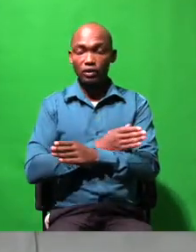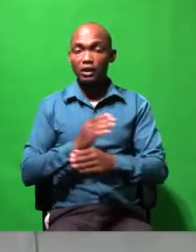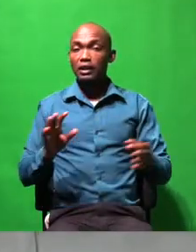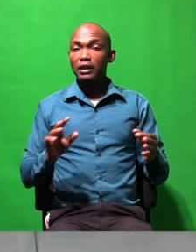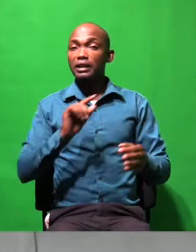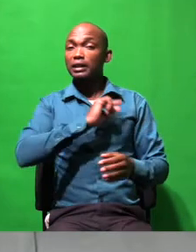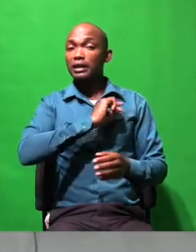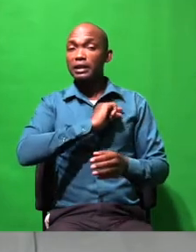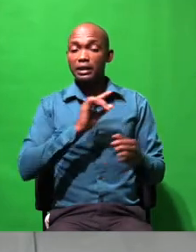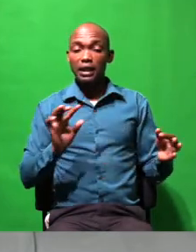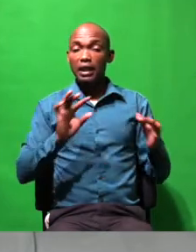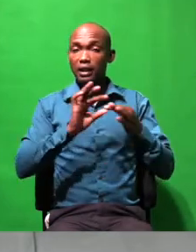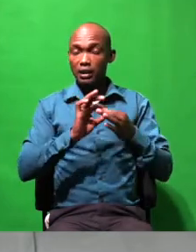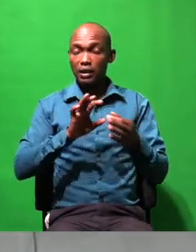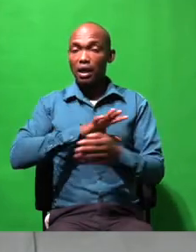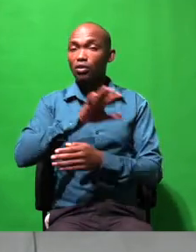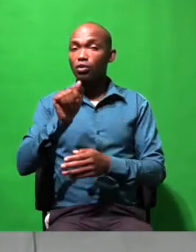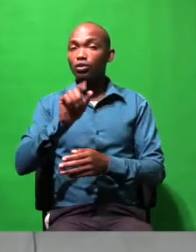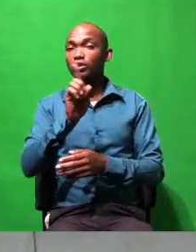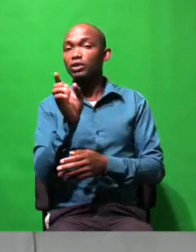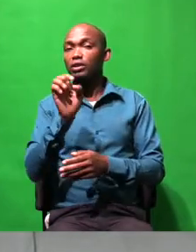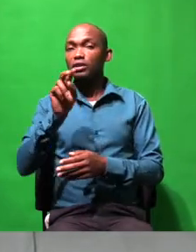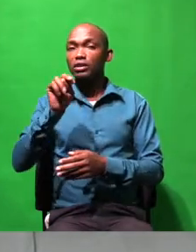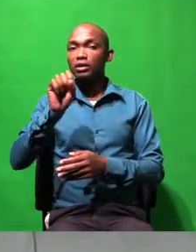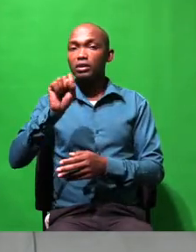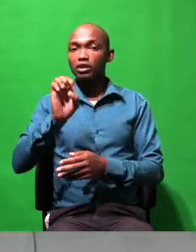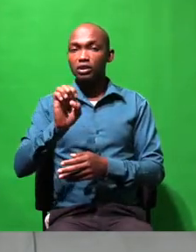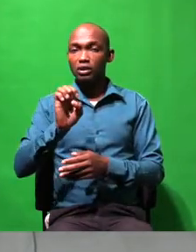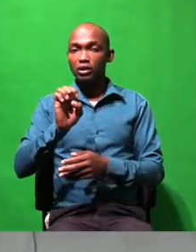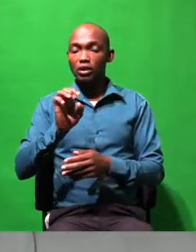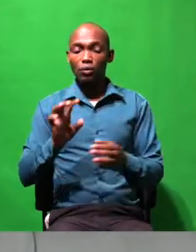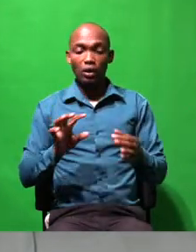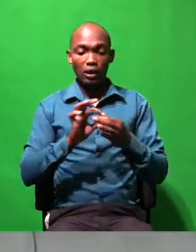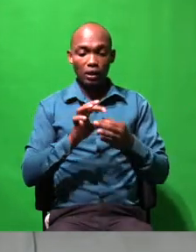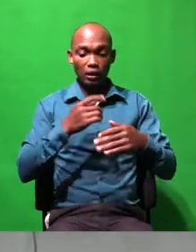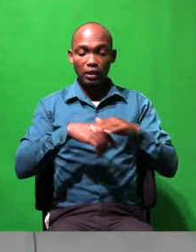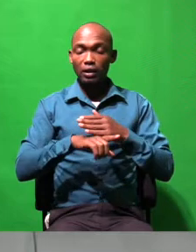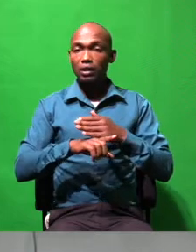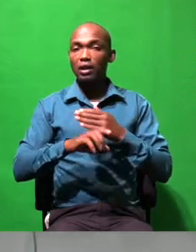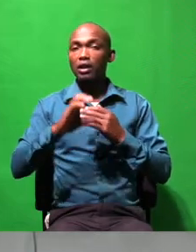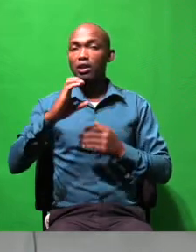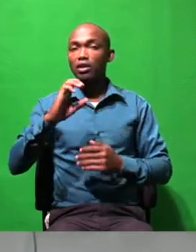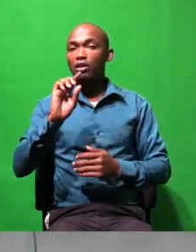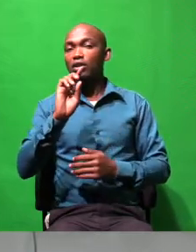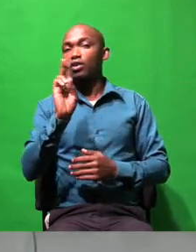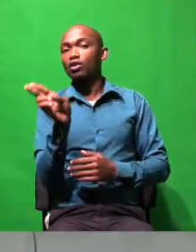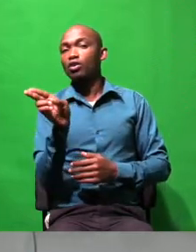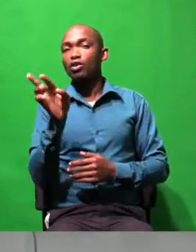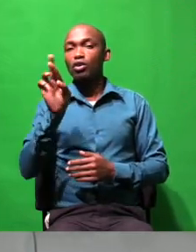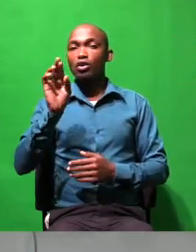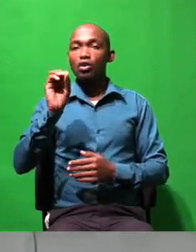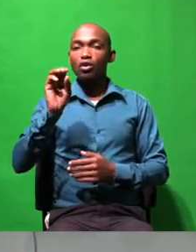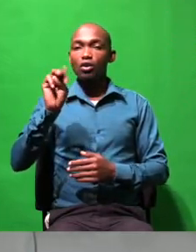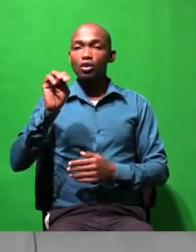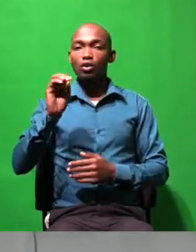sex-linked genes are those genes carried on a sex chromosome. And normally, we